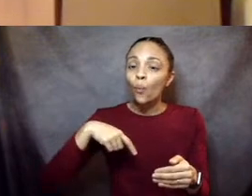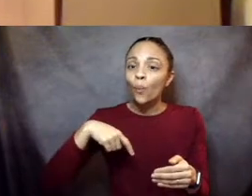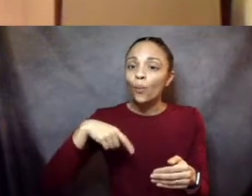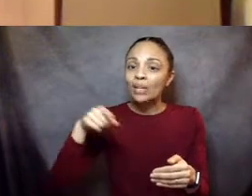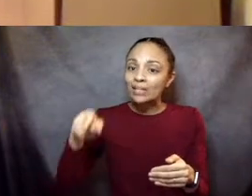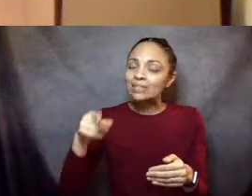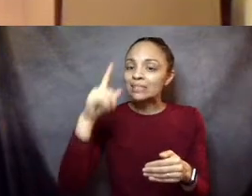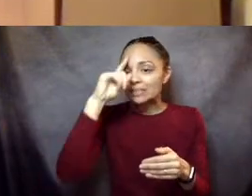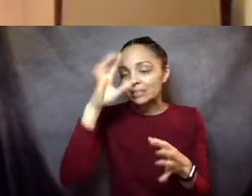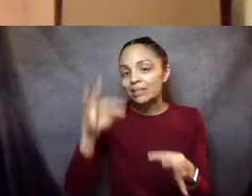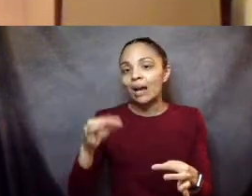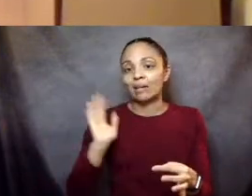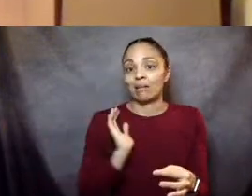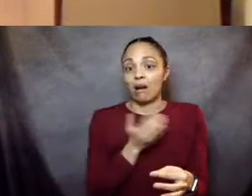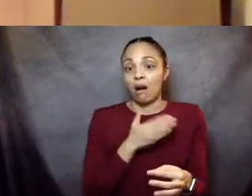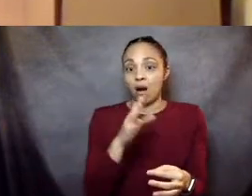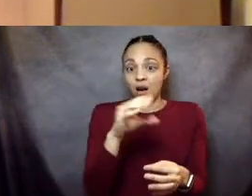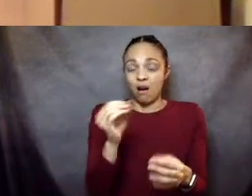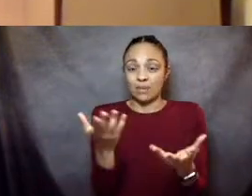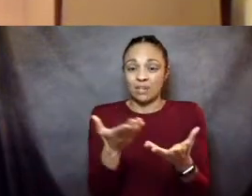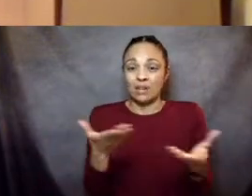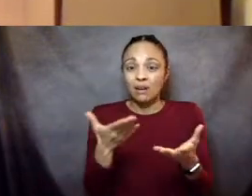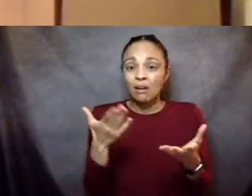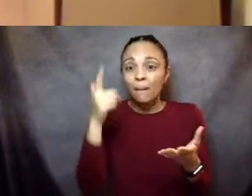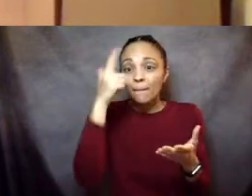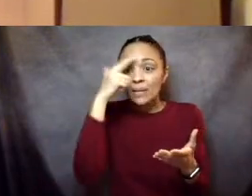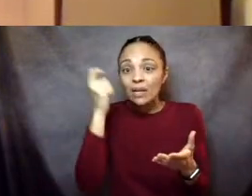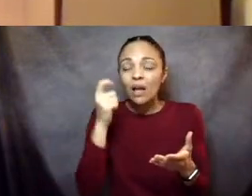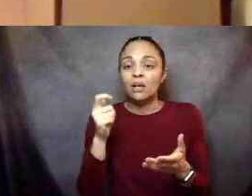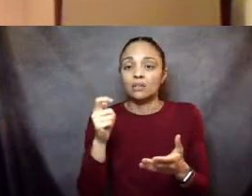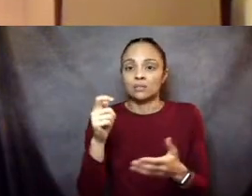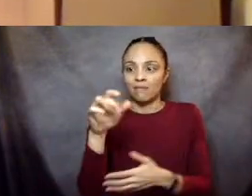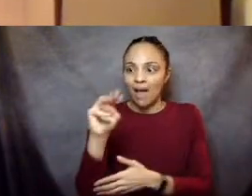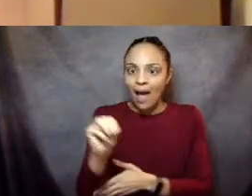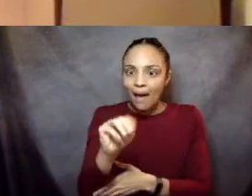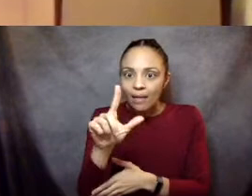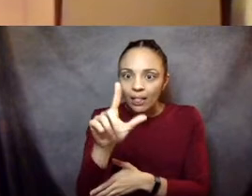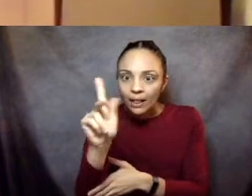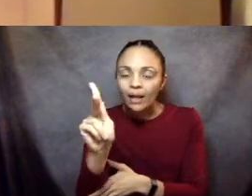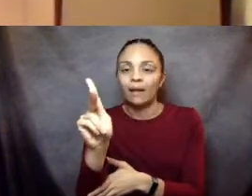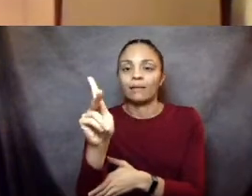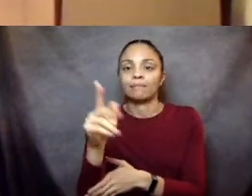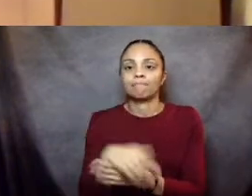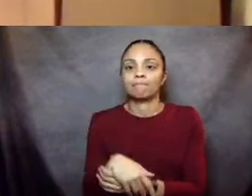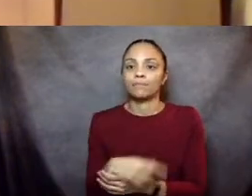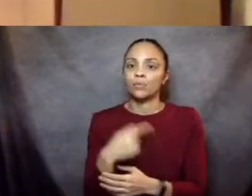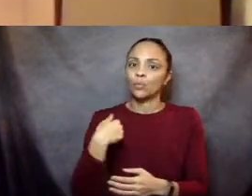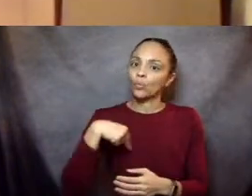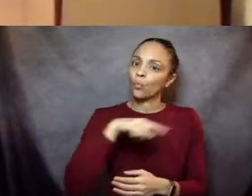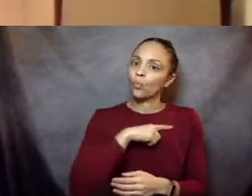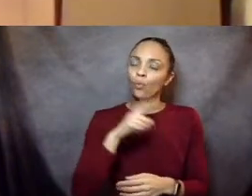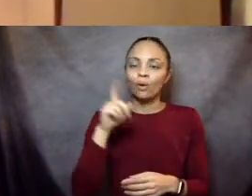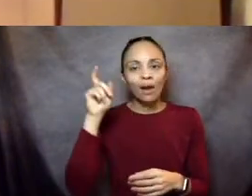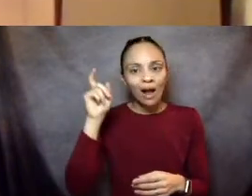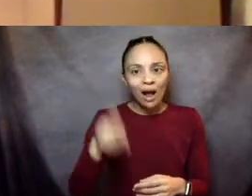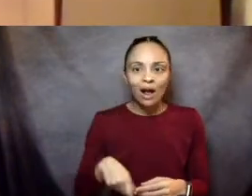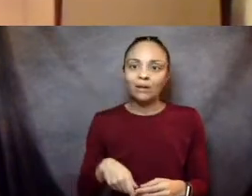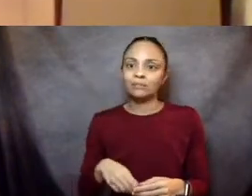because of our ability to rise above and to say, we are